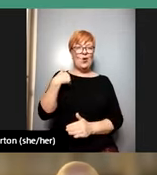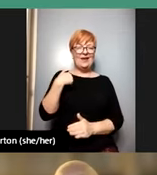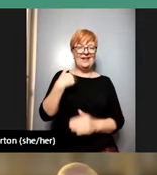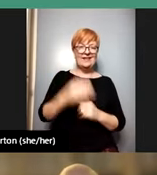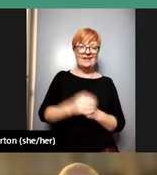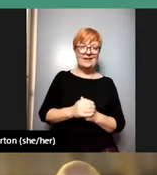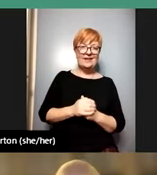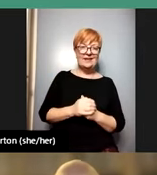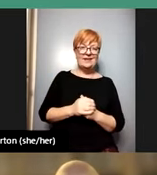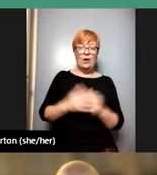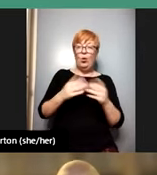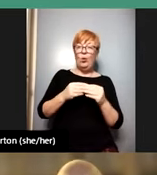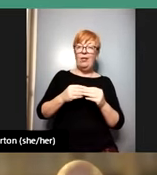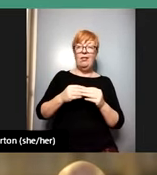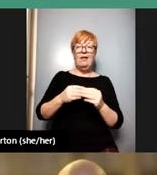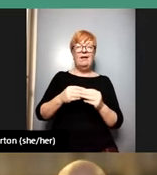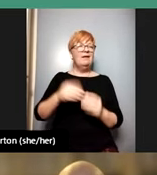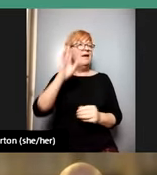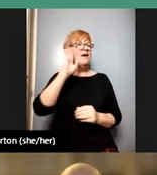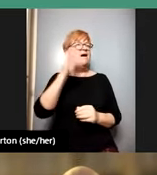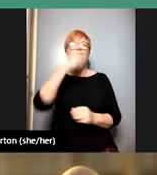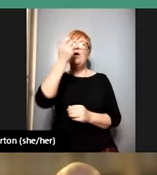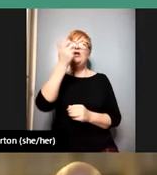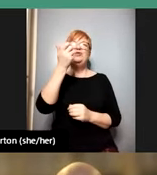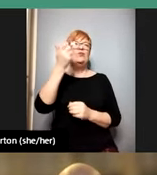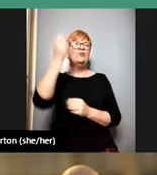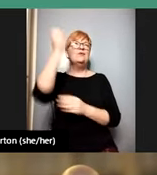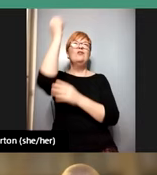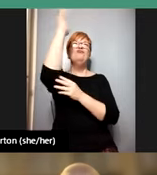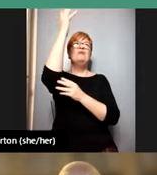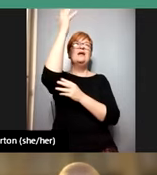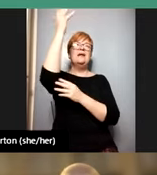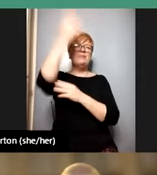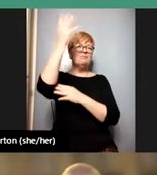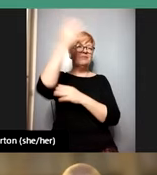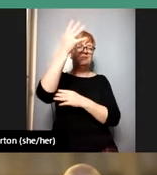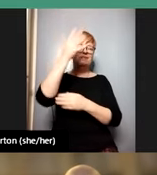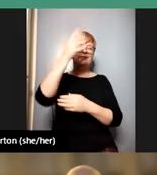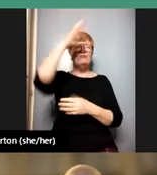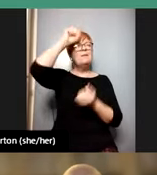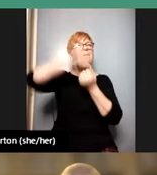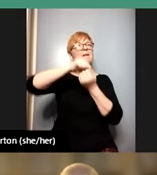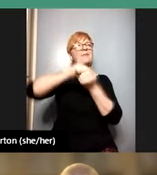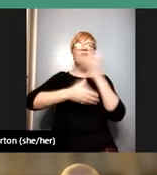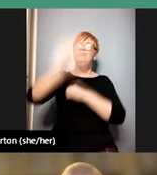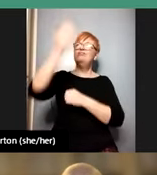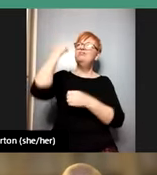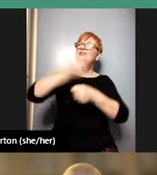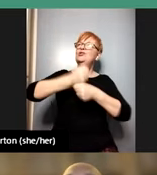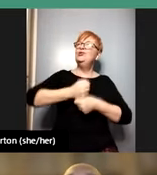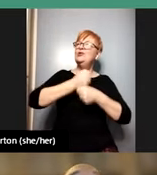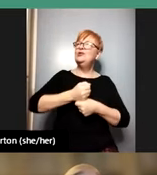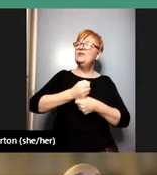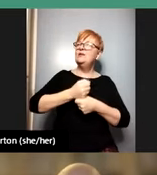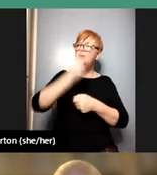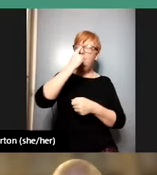of the sermon. But he stands here now on the wooden jetty, upright in England, the land he had imagined